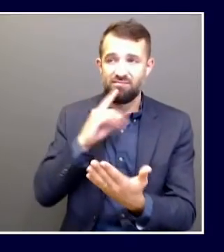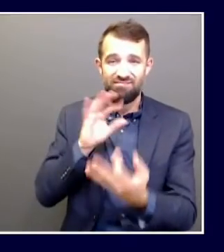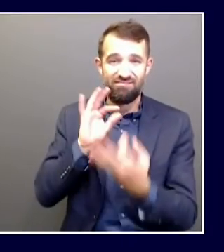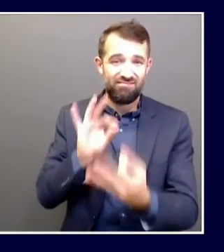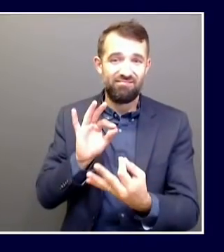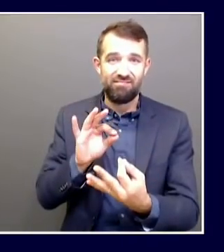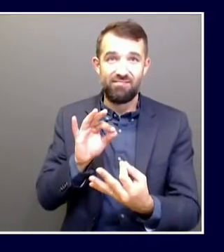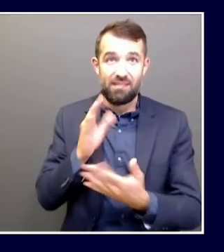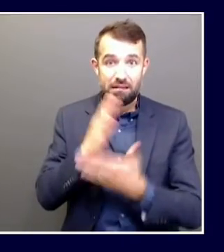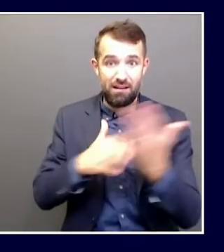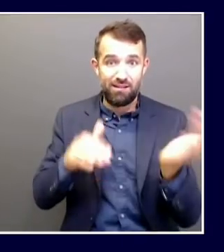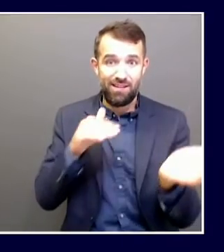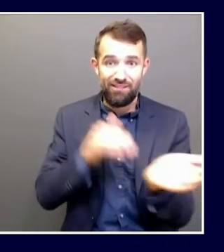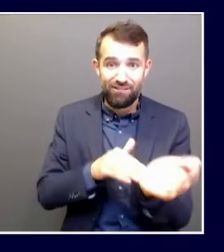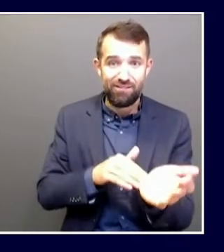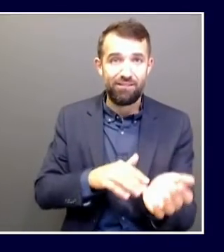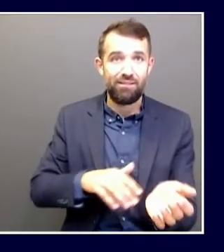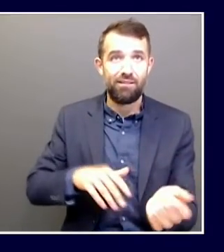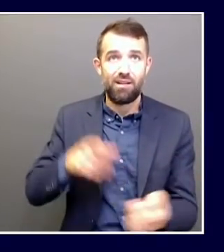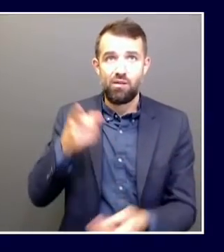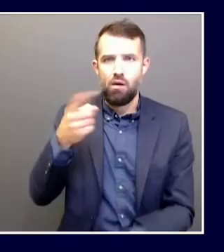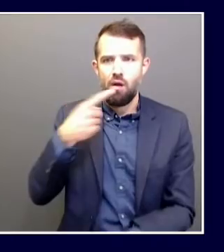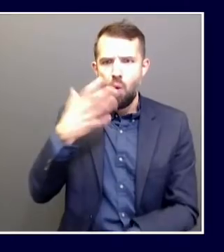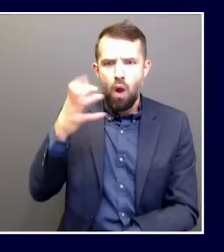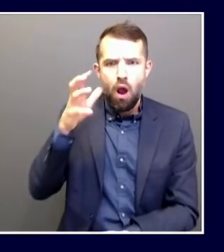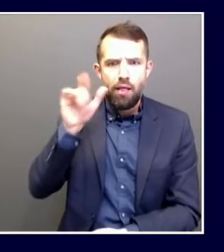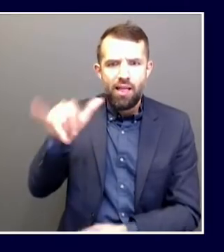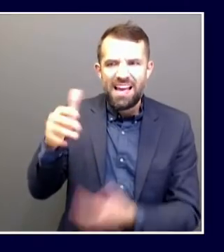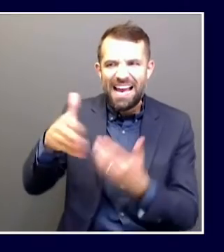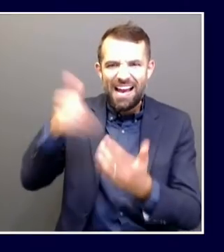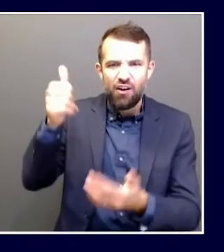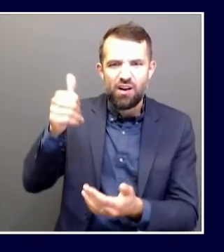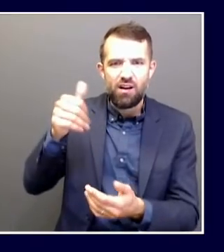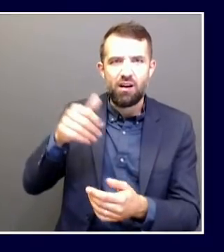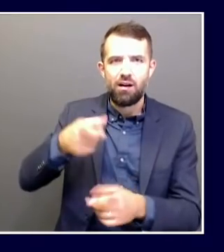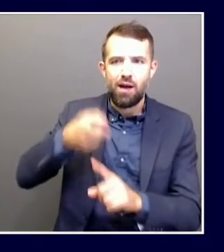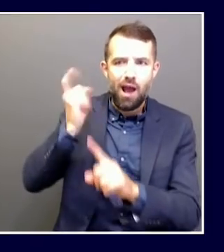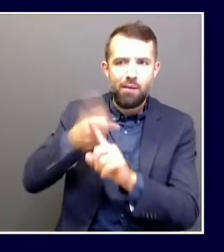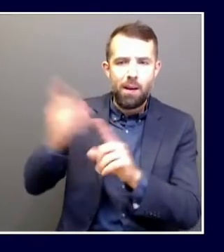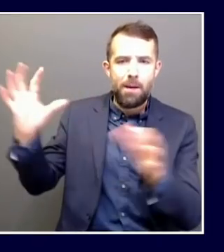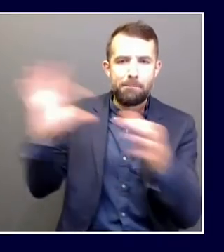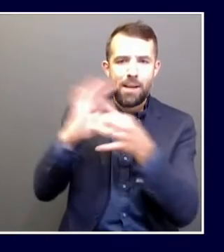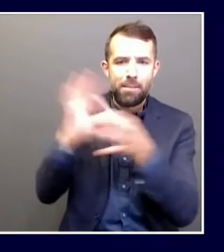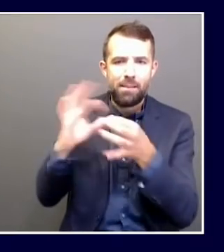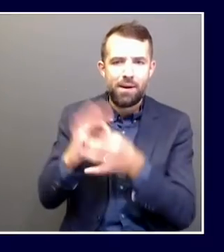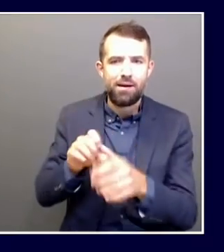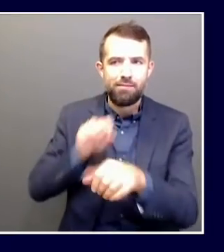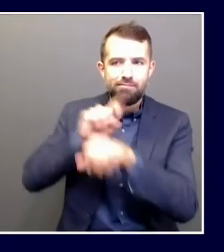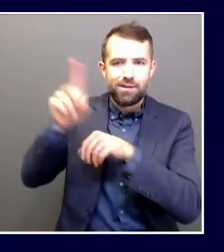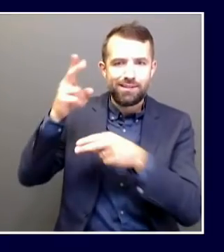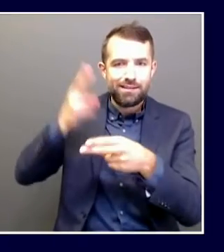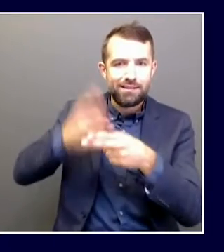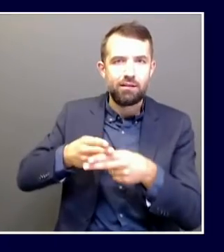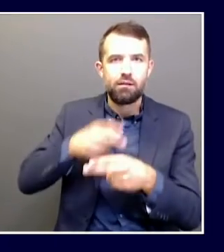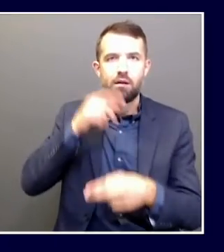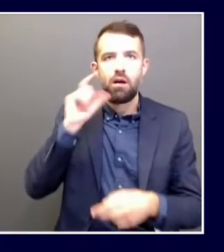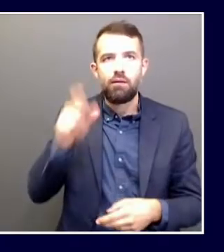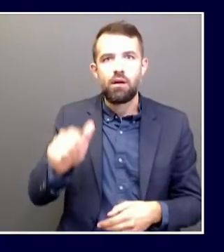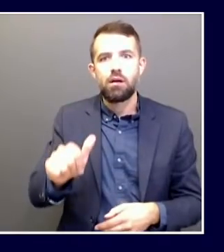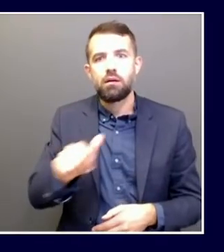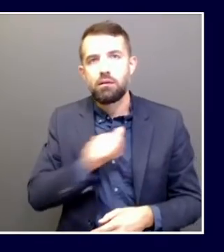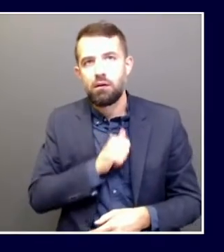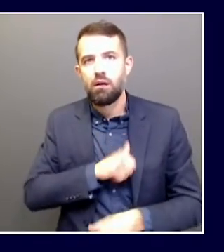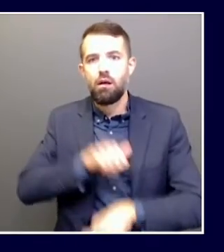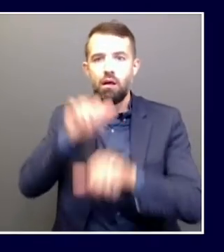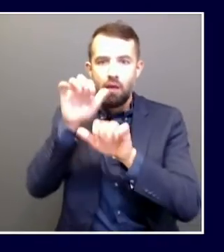to use that now. For example, the mega site that is still in operation in York County, run by York County EMA, has opted